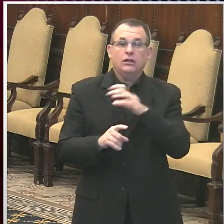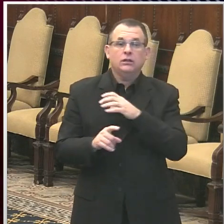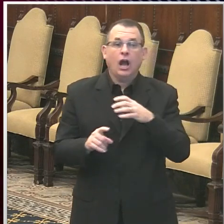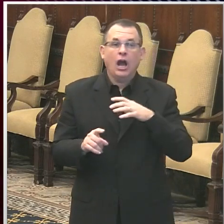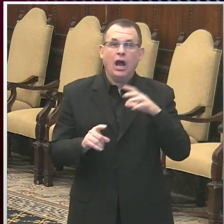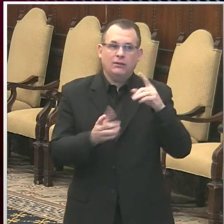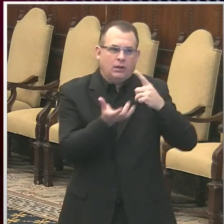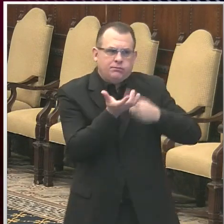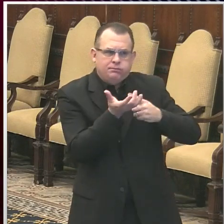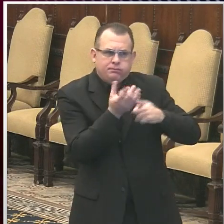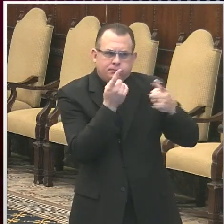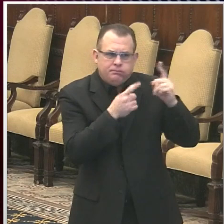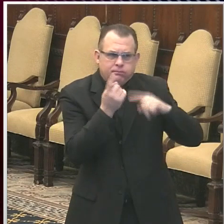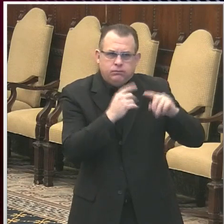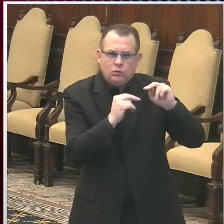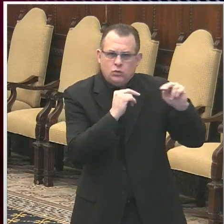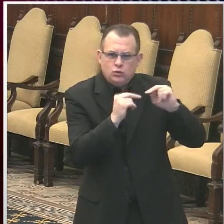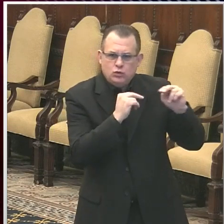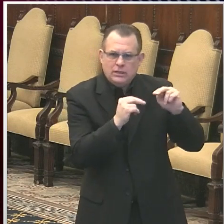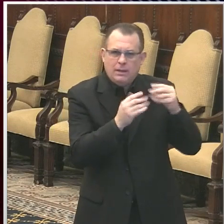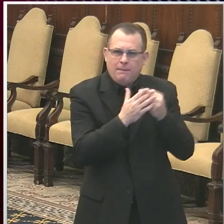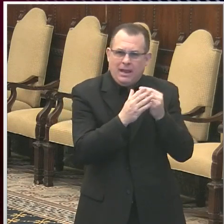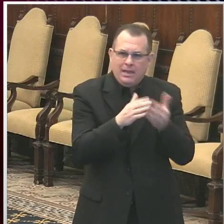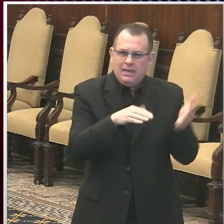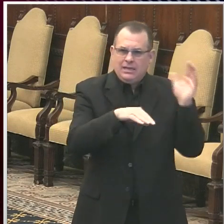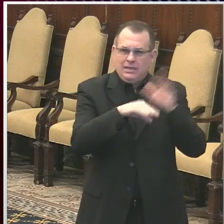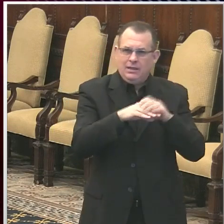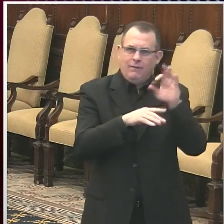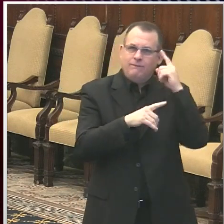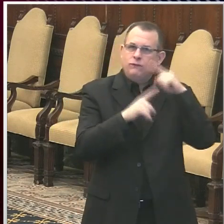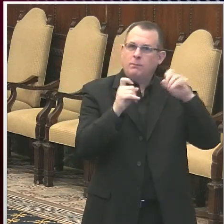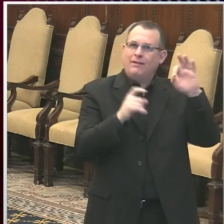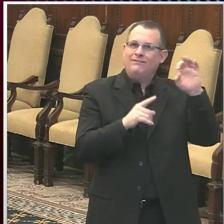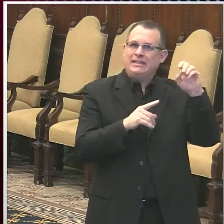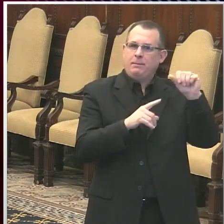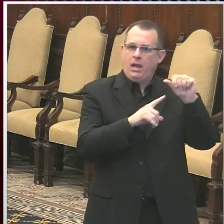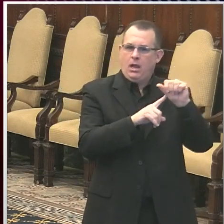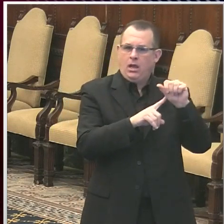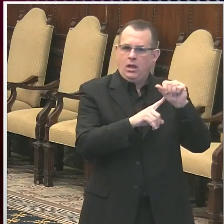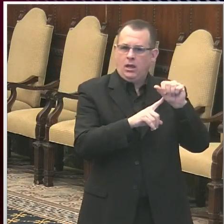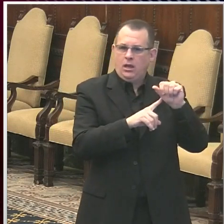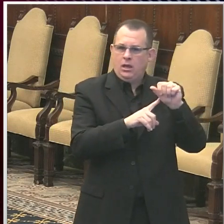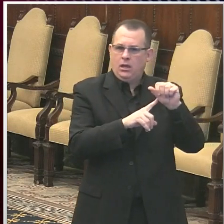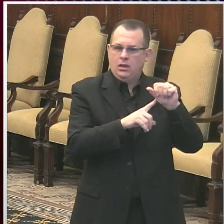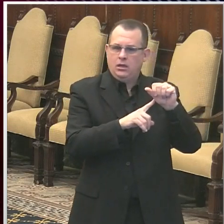amount of reimbursement available from FEMA, as well as allow us to